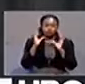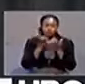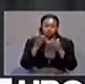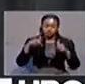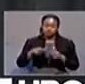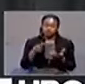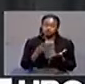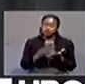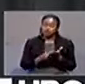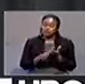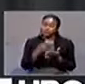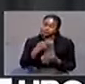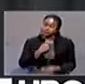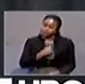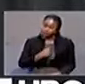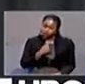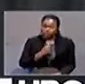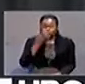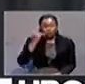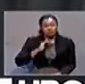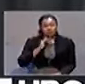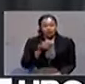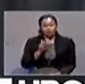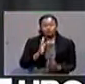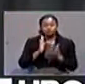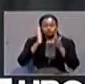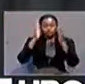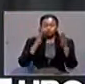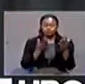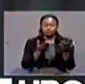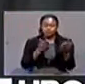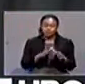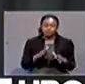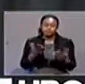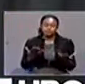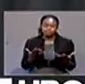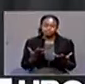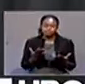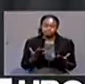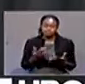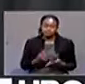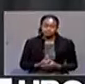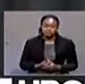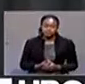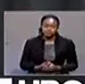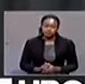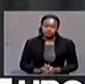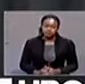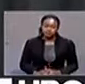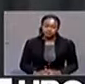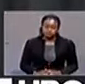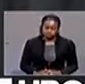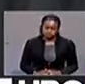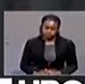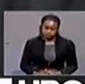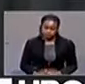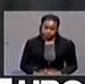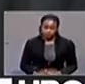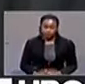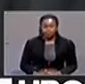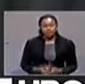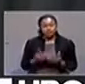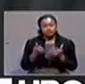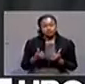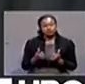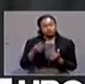on the passing of our dear Archbishop. remember